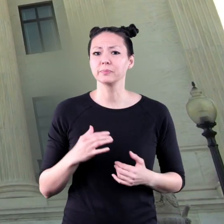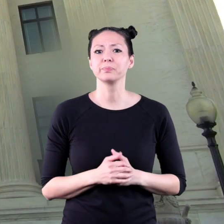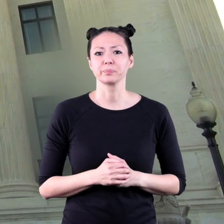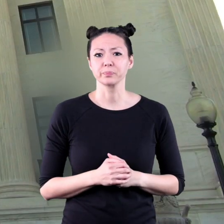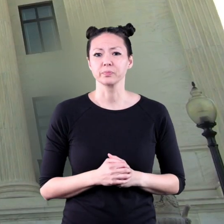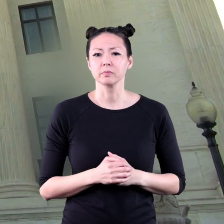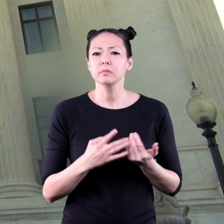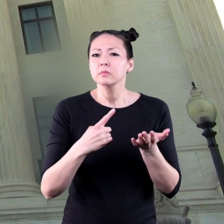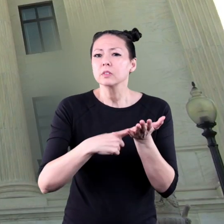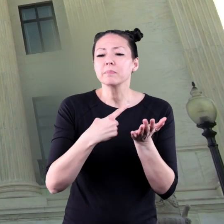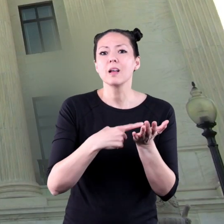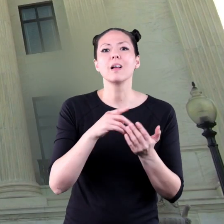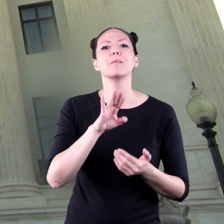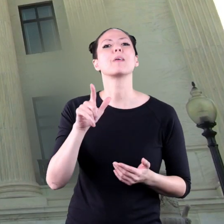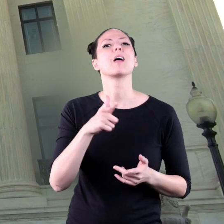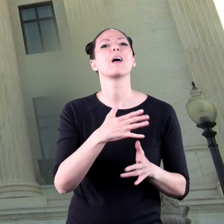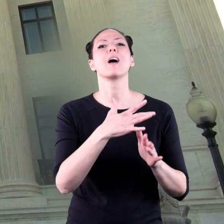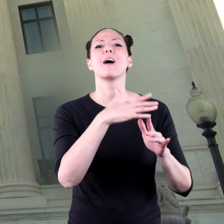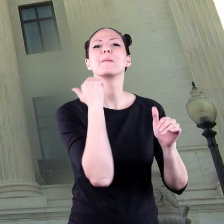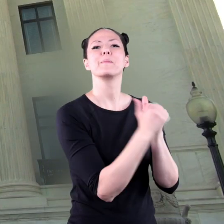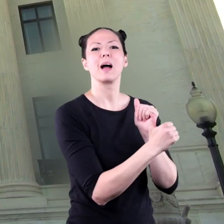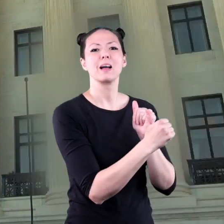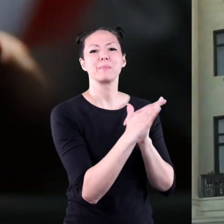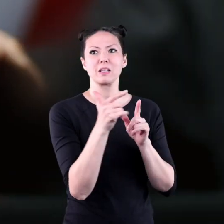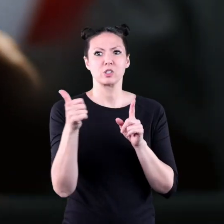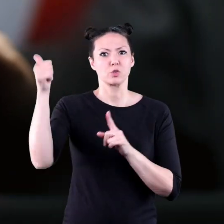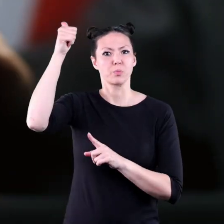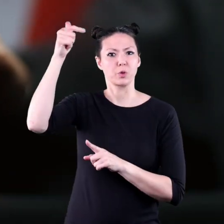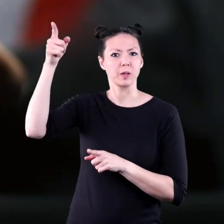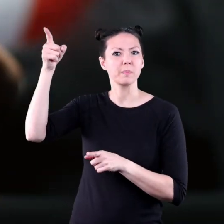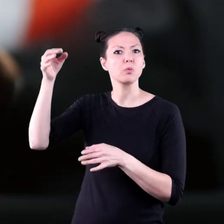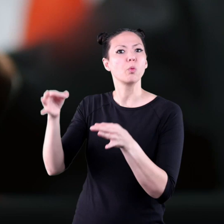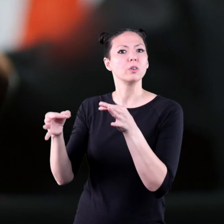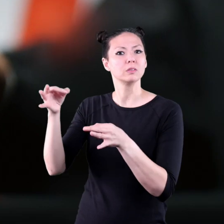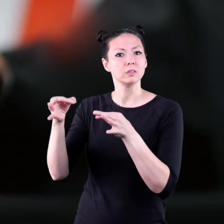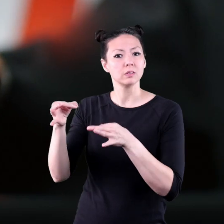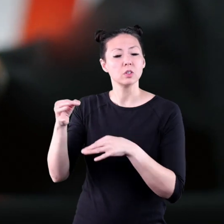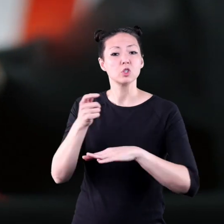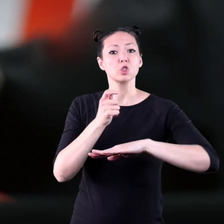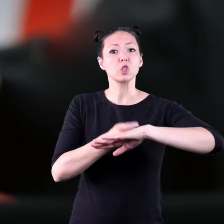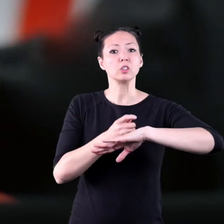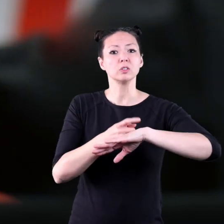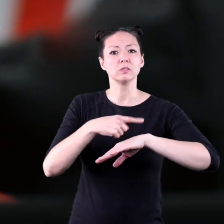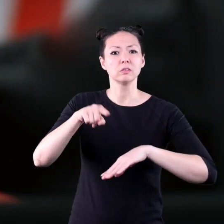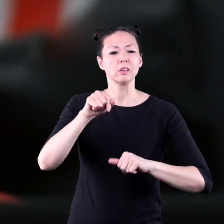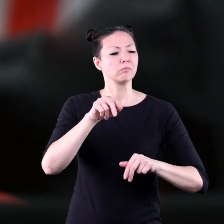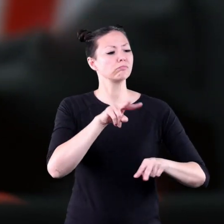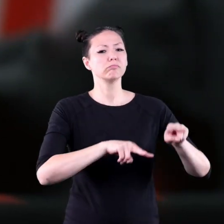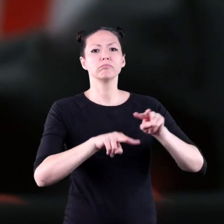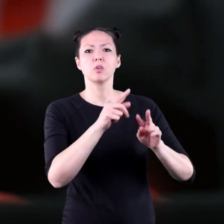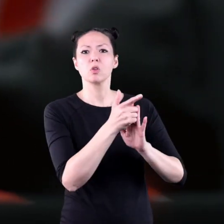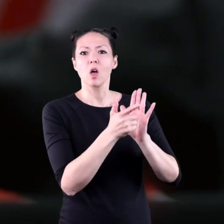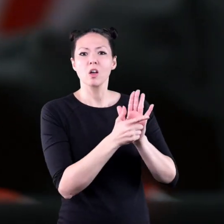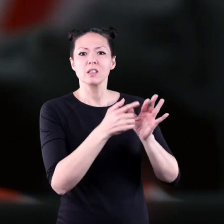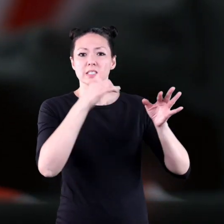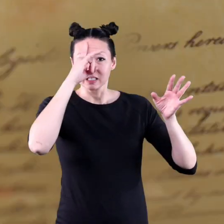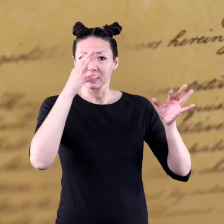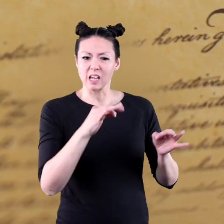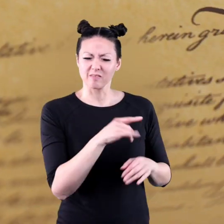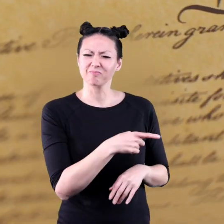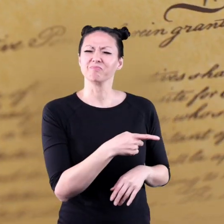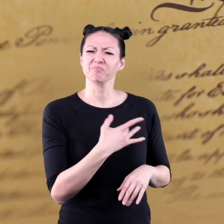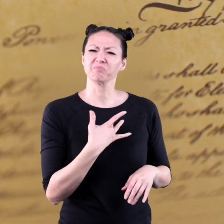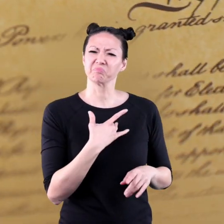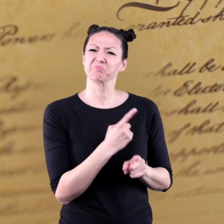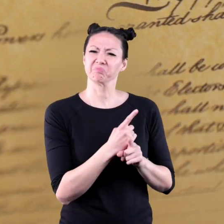Sometimes a bill gets passed to the Supreme Court. The judges then look at the law and decide if it is constitutional.